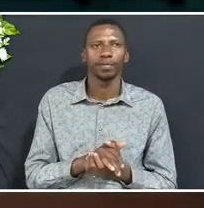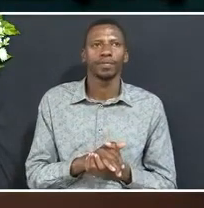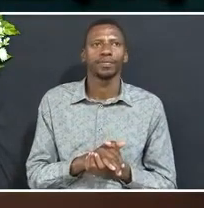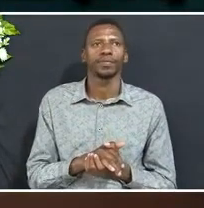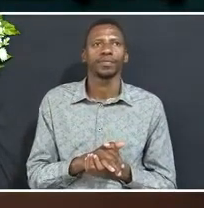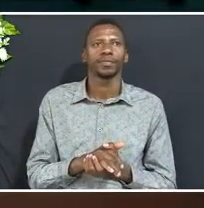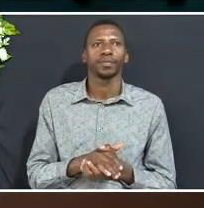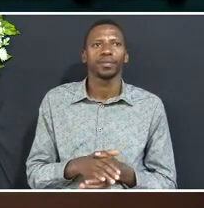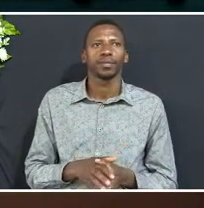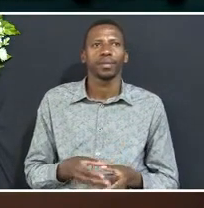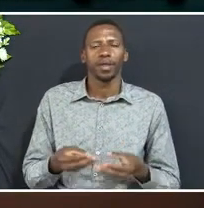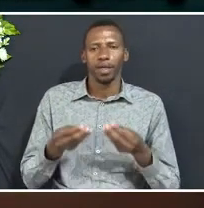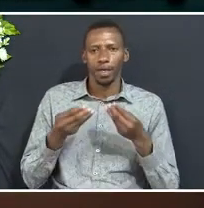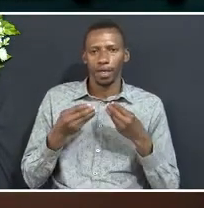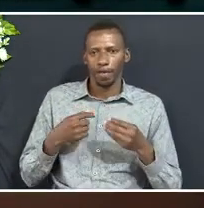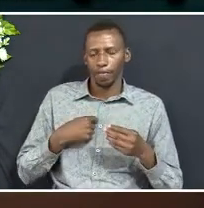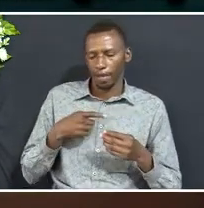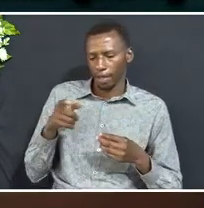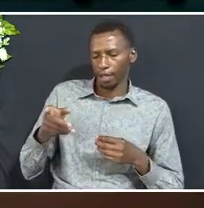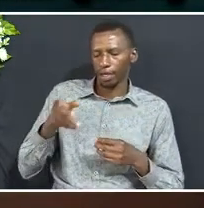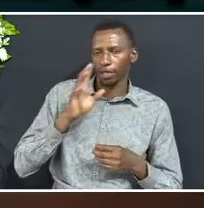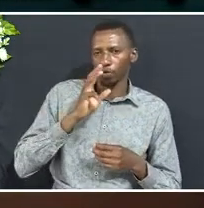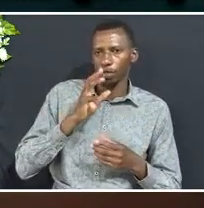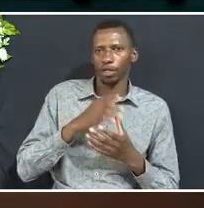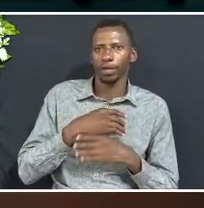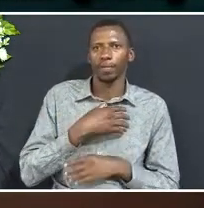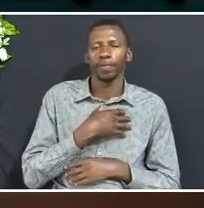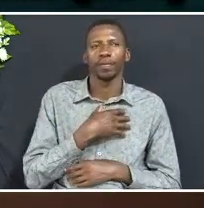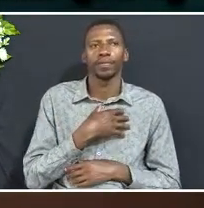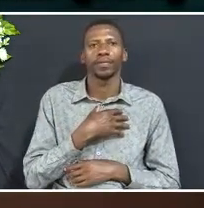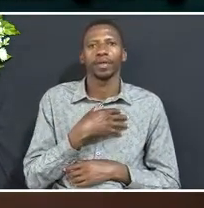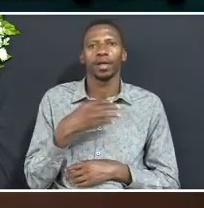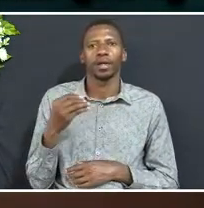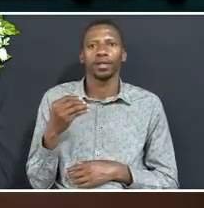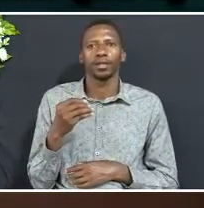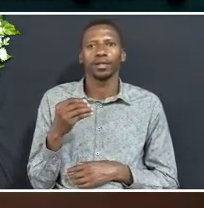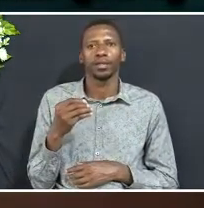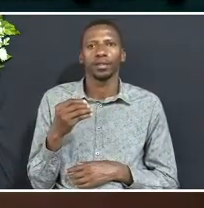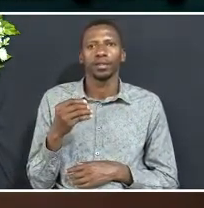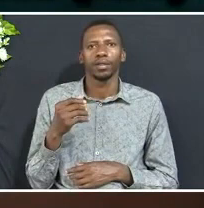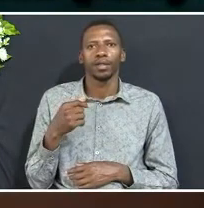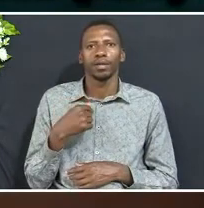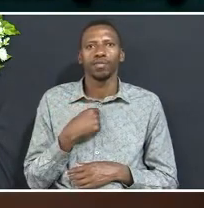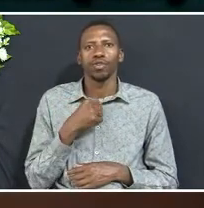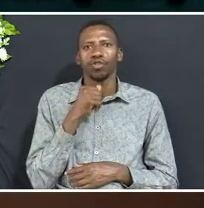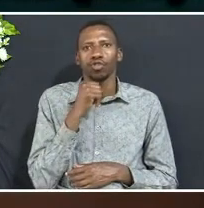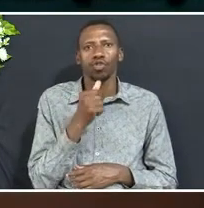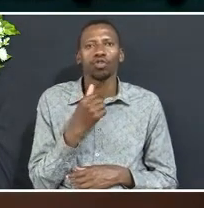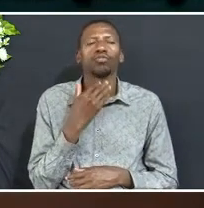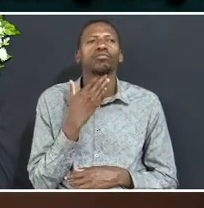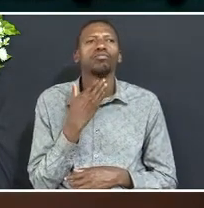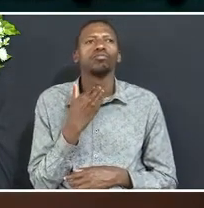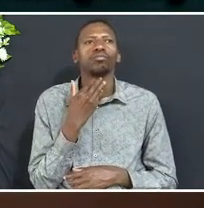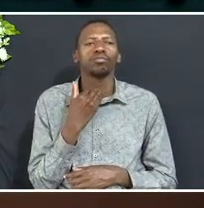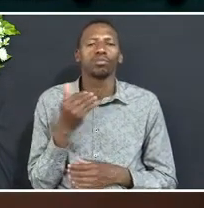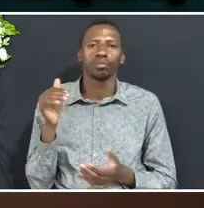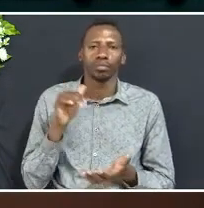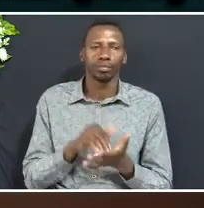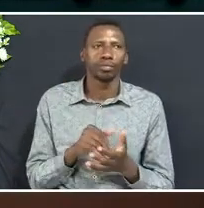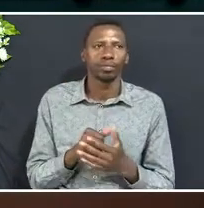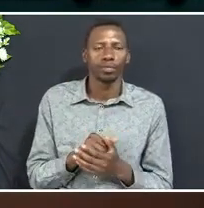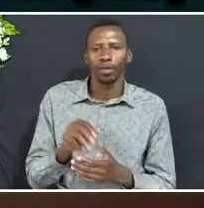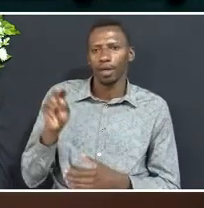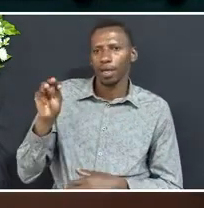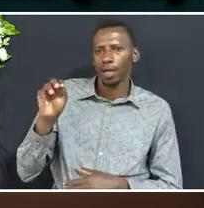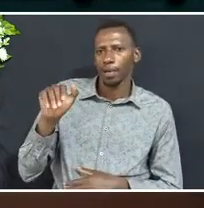him, give me this water and that I may not thirst. The word that